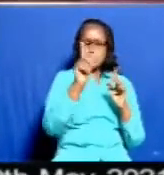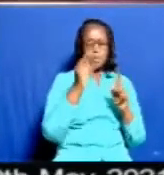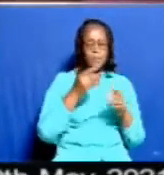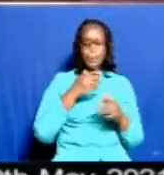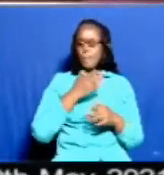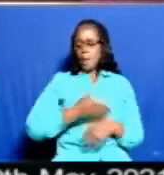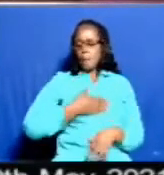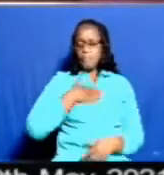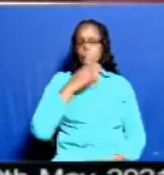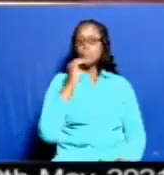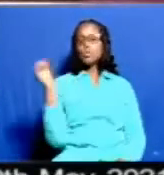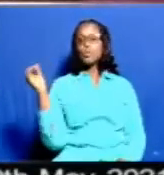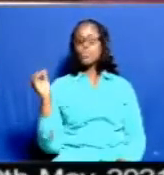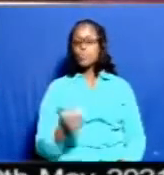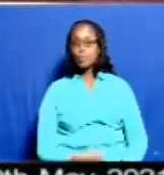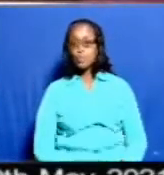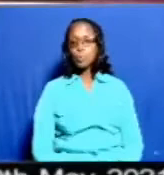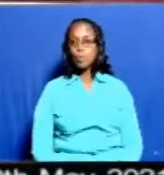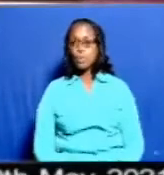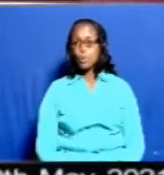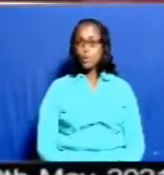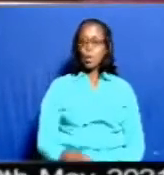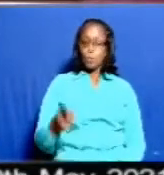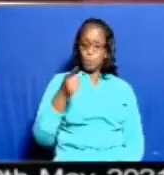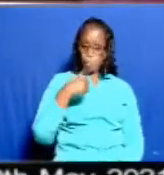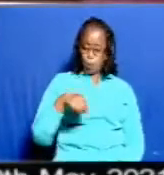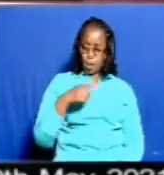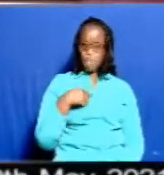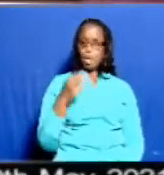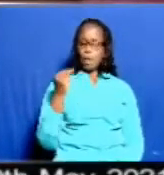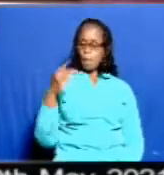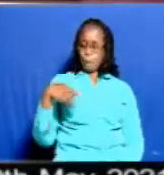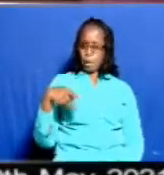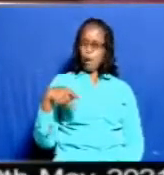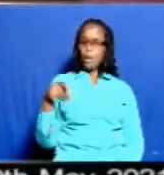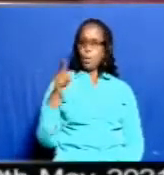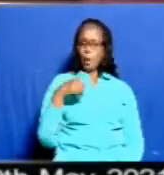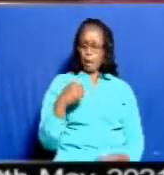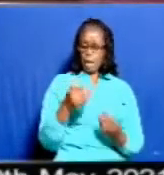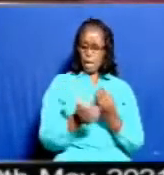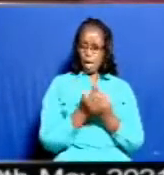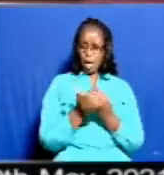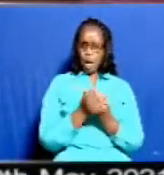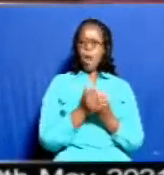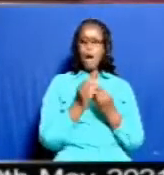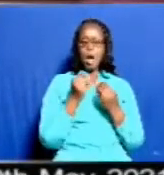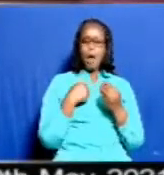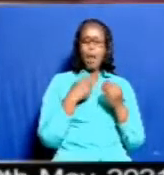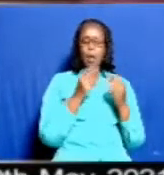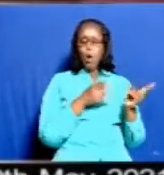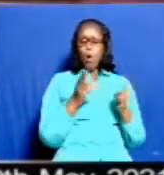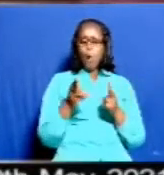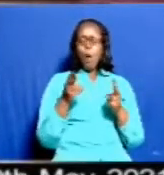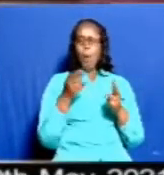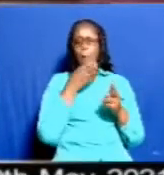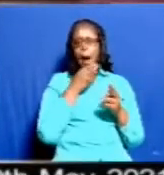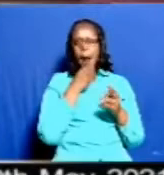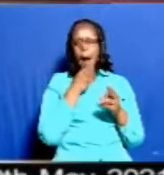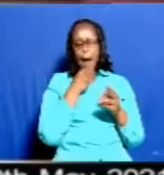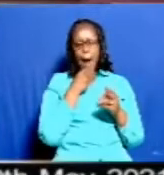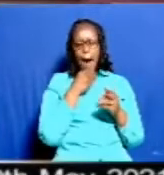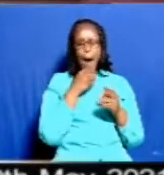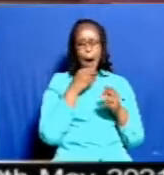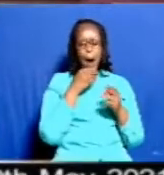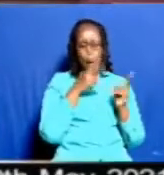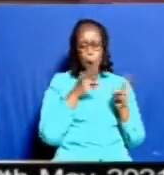we are the people who take care. We as MPs, we are the ones who take care of the common man's interest. Now, instead